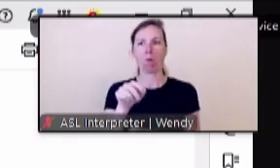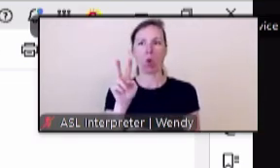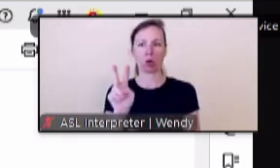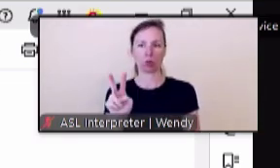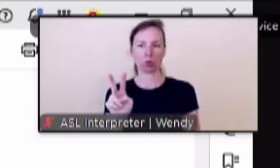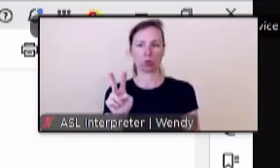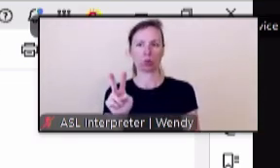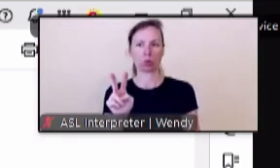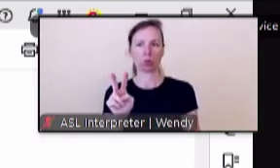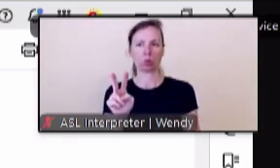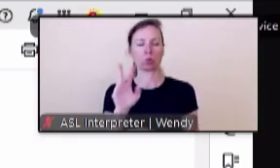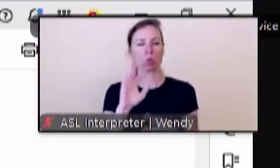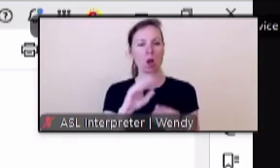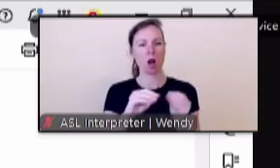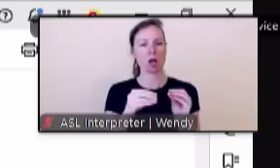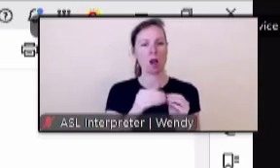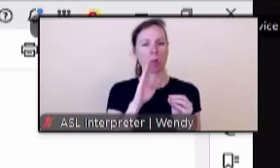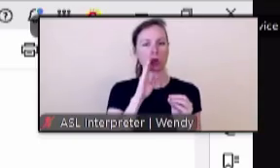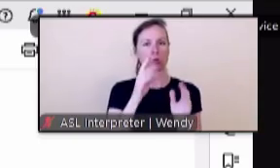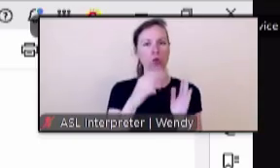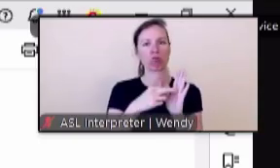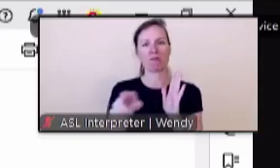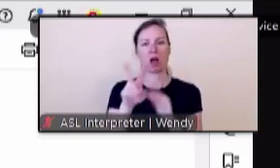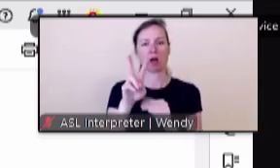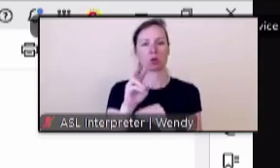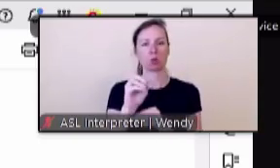reflect 2023's rate.